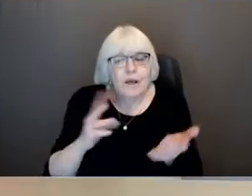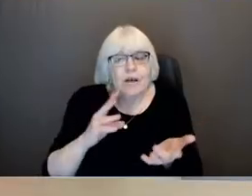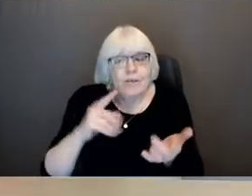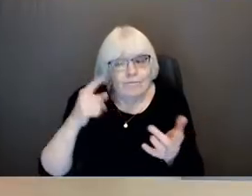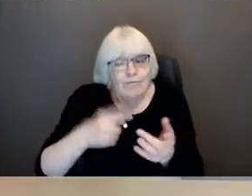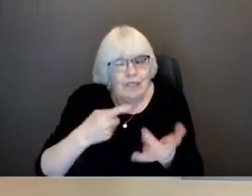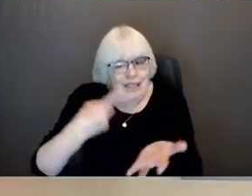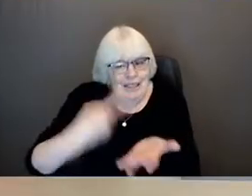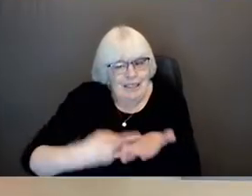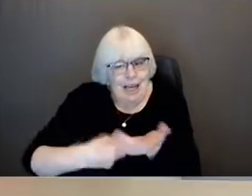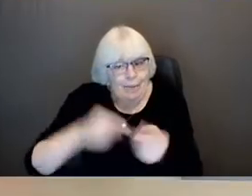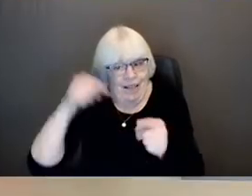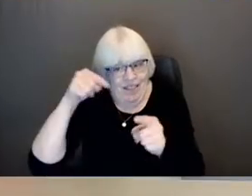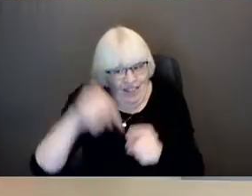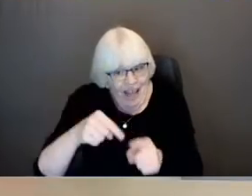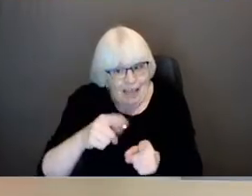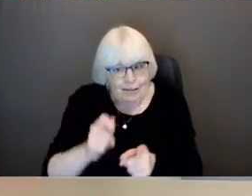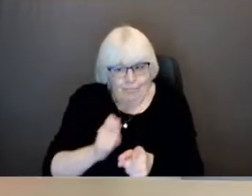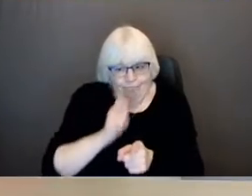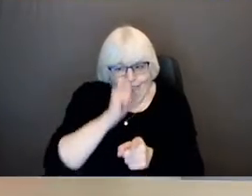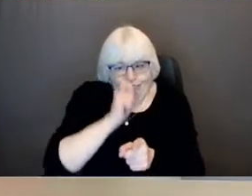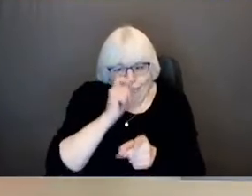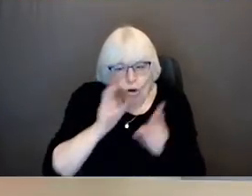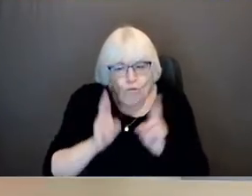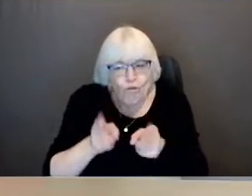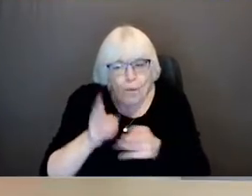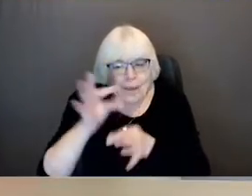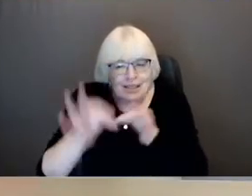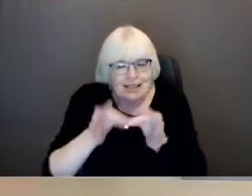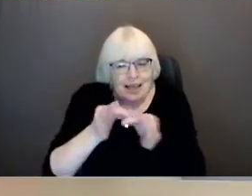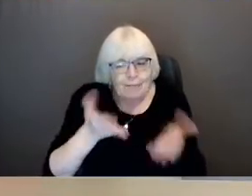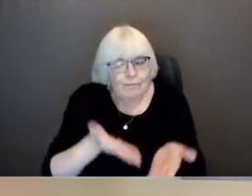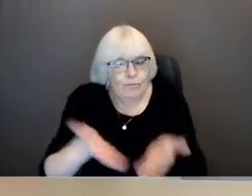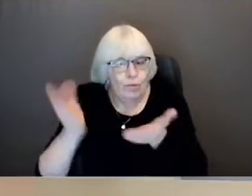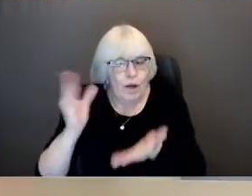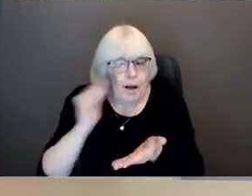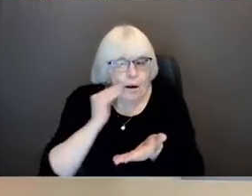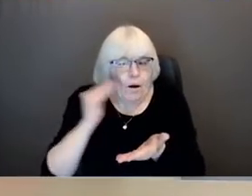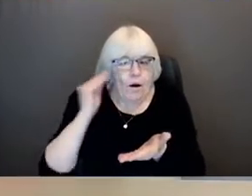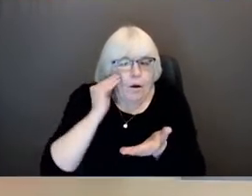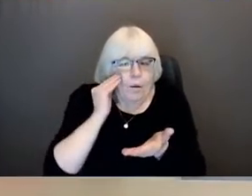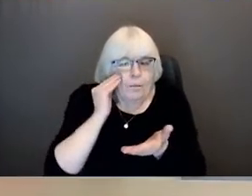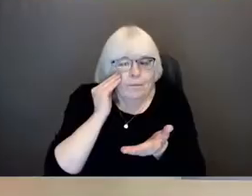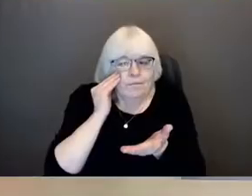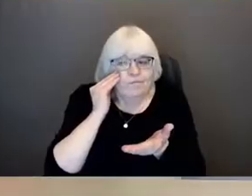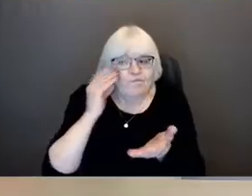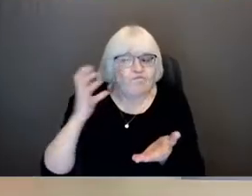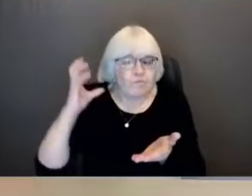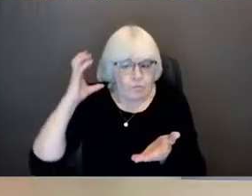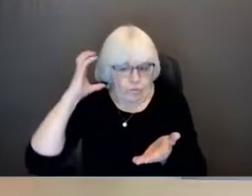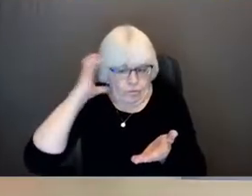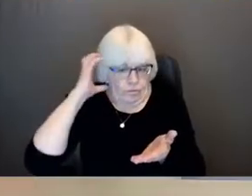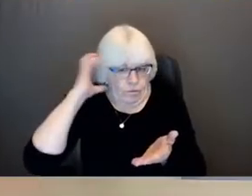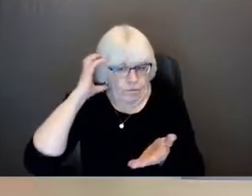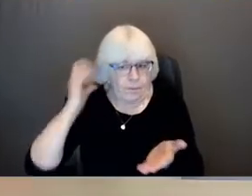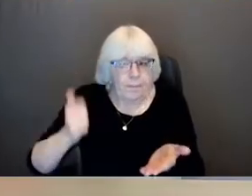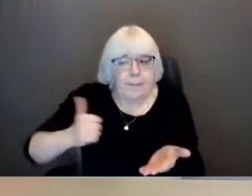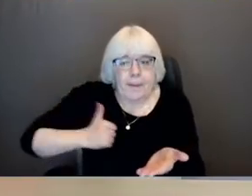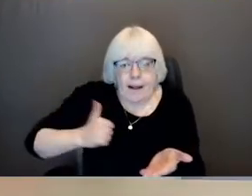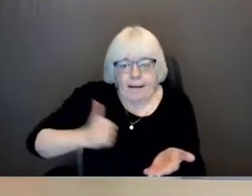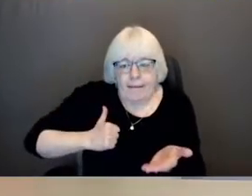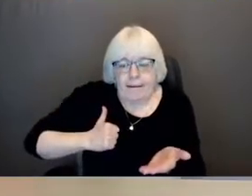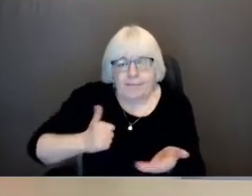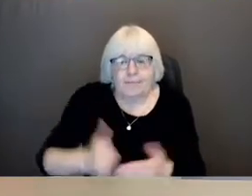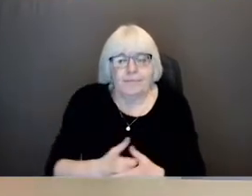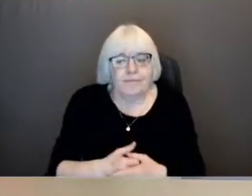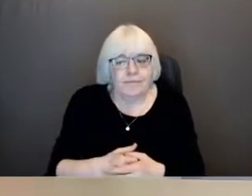Stu. Felix Arsenault, Radio Canada. Yes, thank you. Oui, je poserais quelques questions